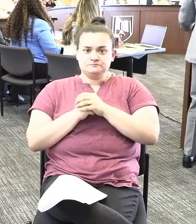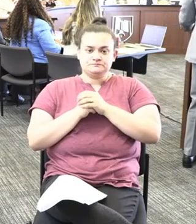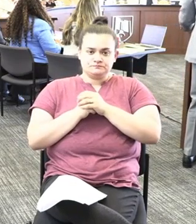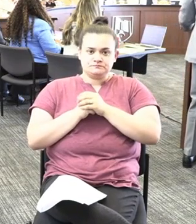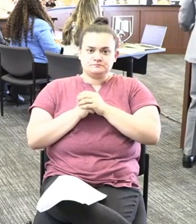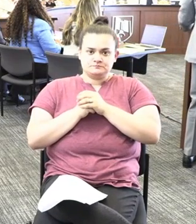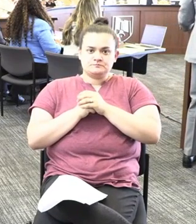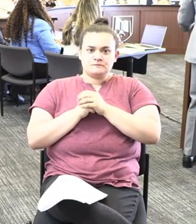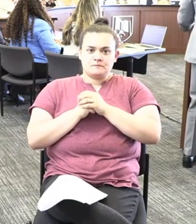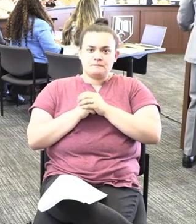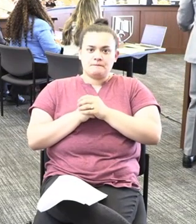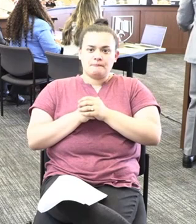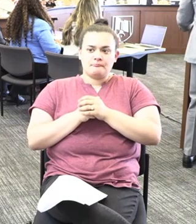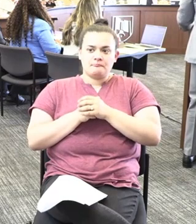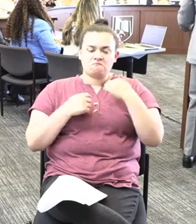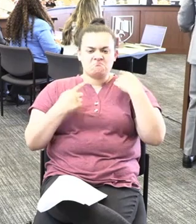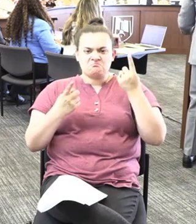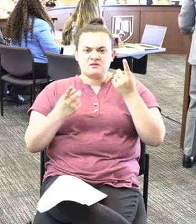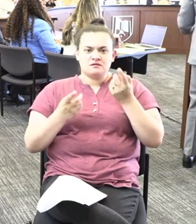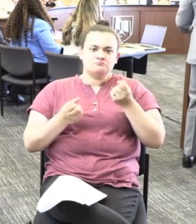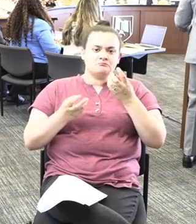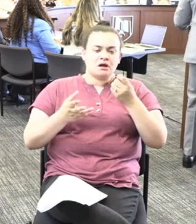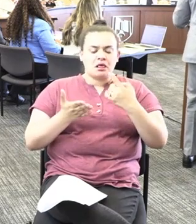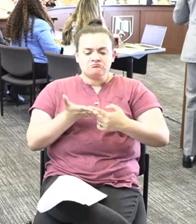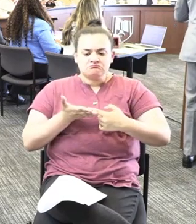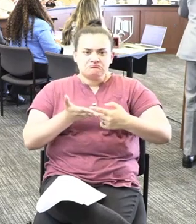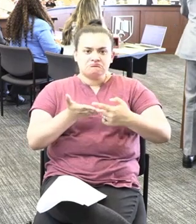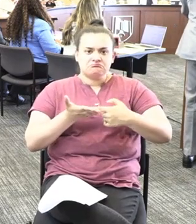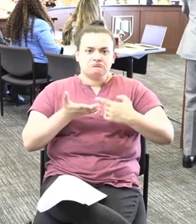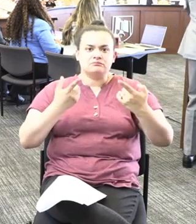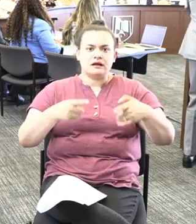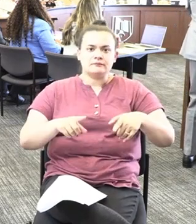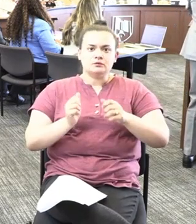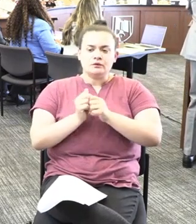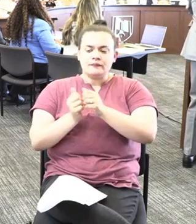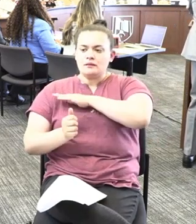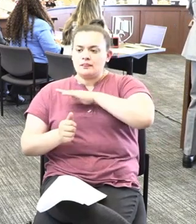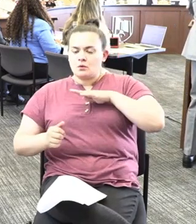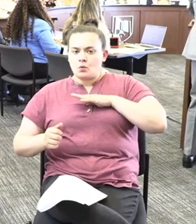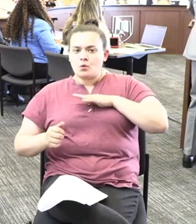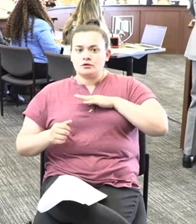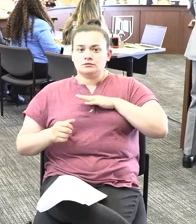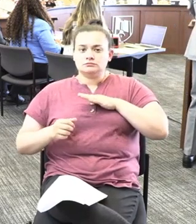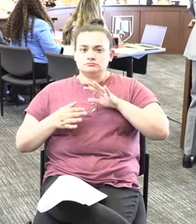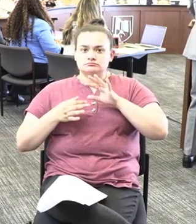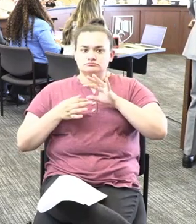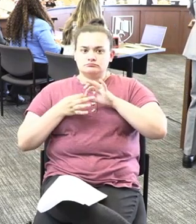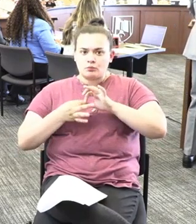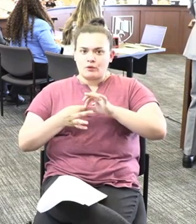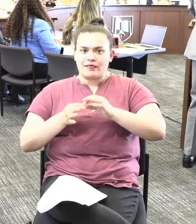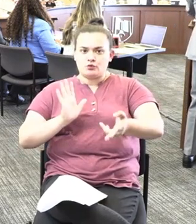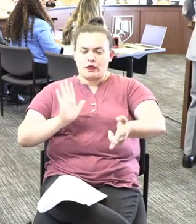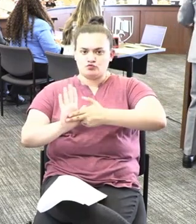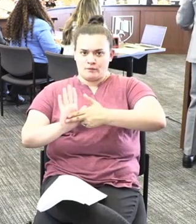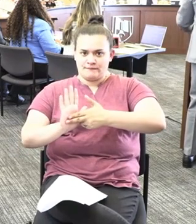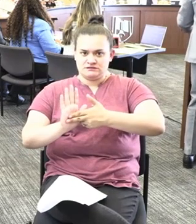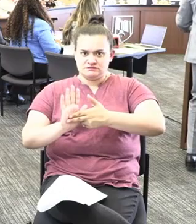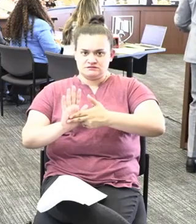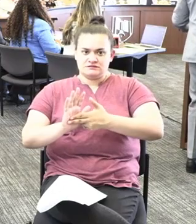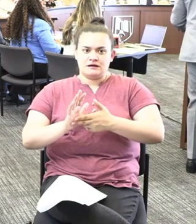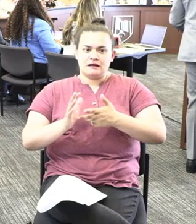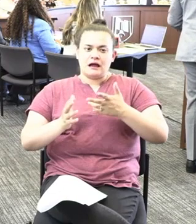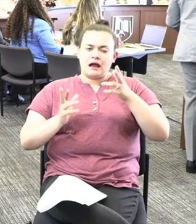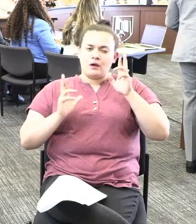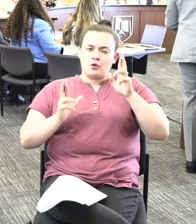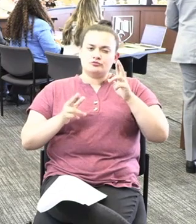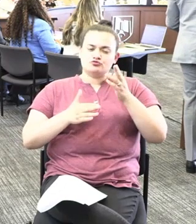While there have been many recent discussions held by the board regarding enrollment, my hope is to share some evidence